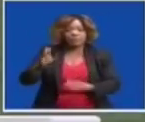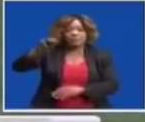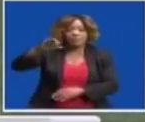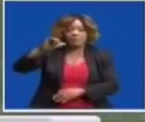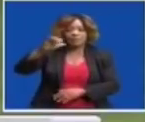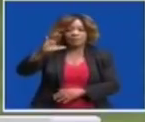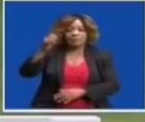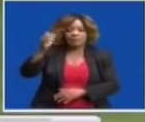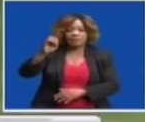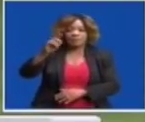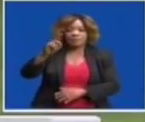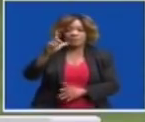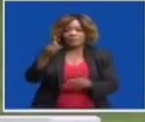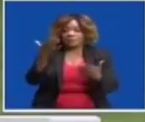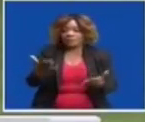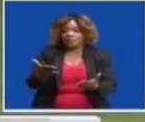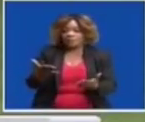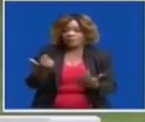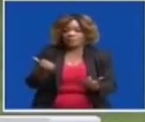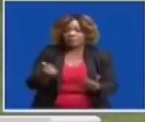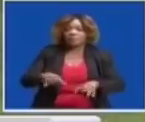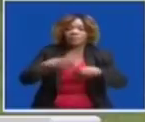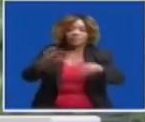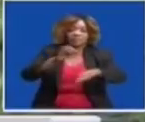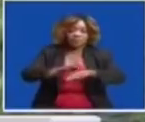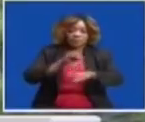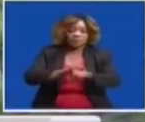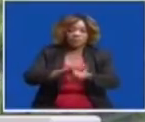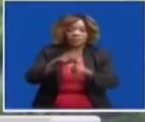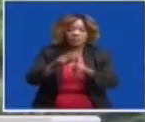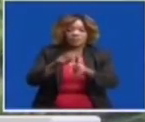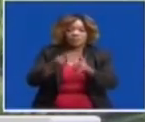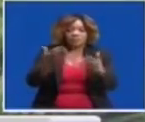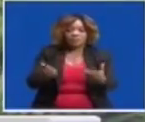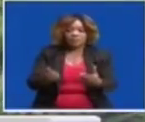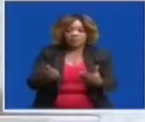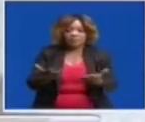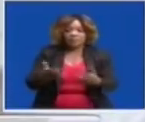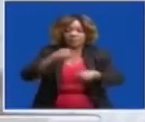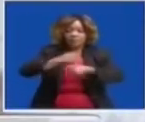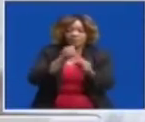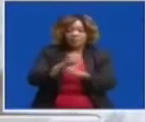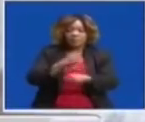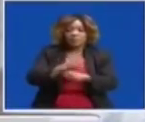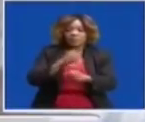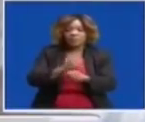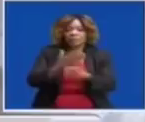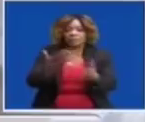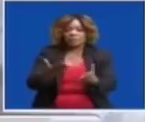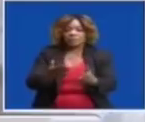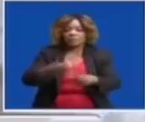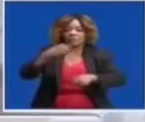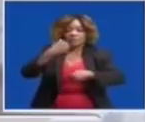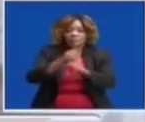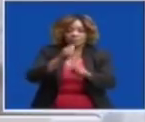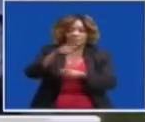Katambo observes that the floodplains provide an opportunity for large investment in commercial rice production and processing in Western